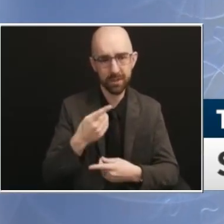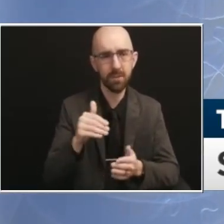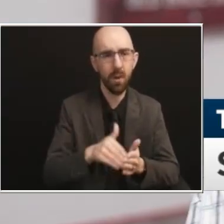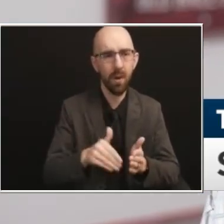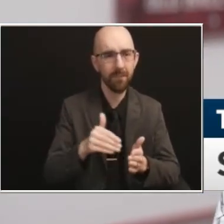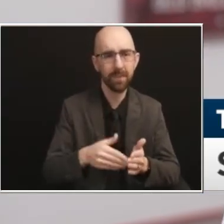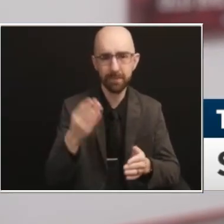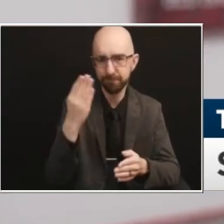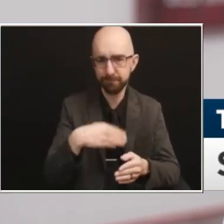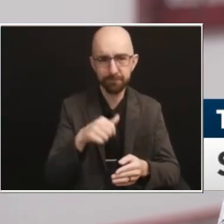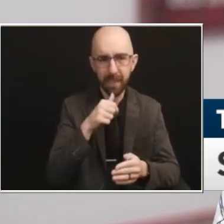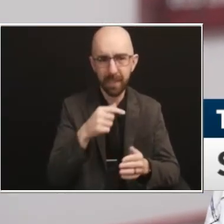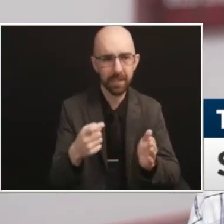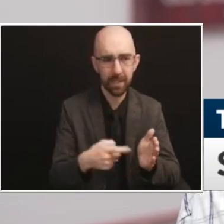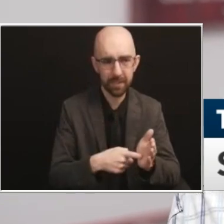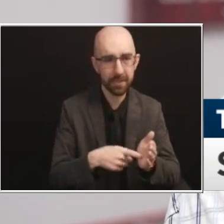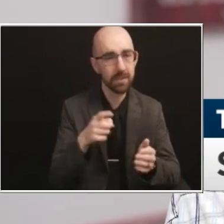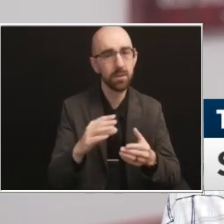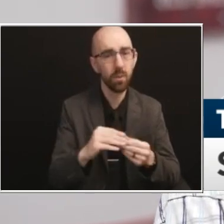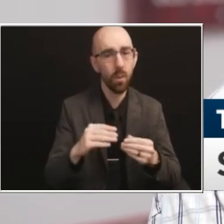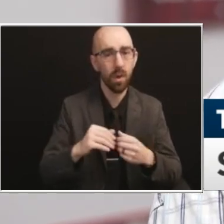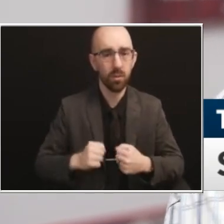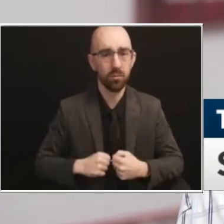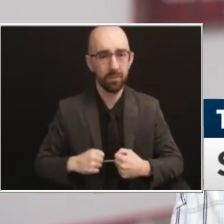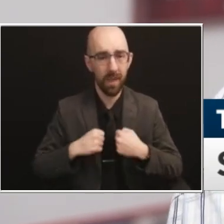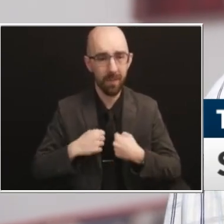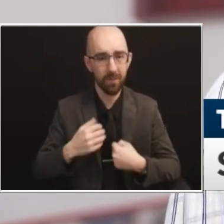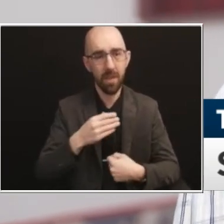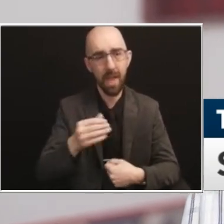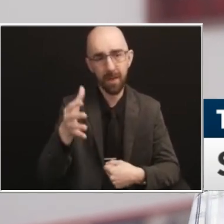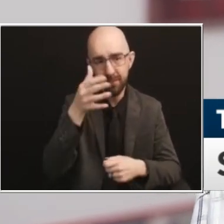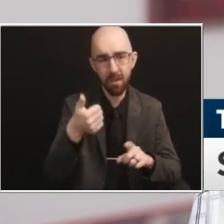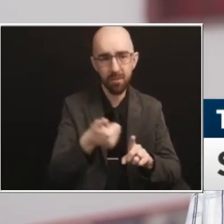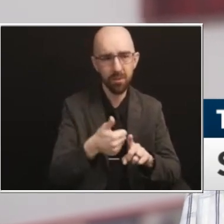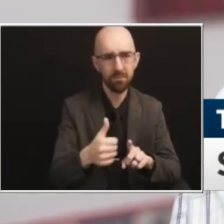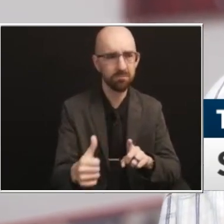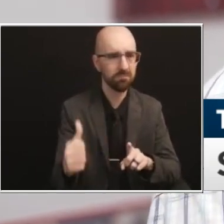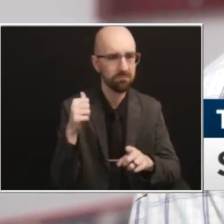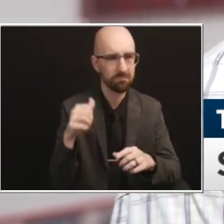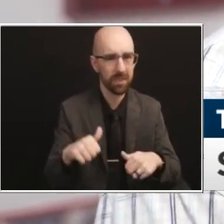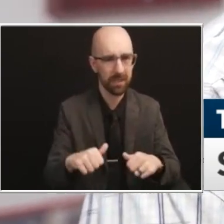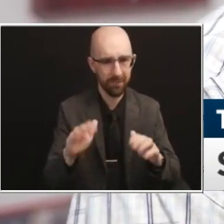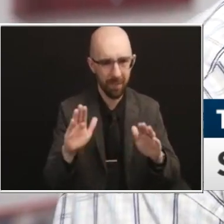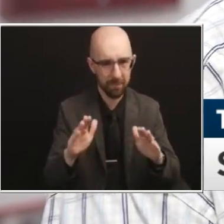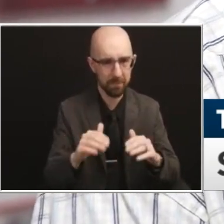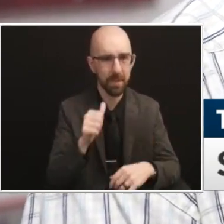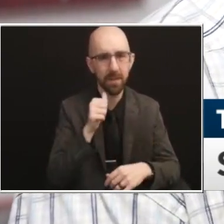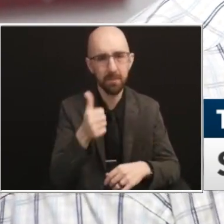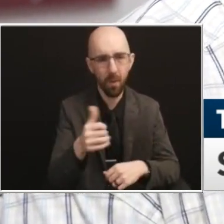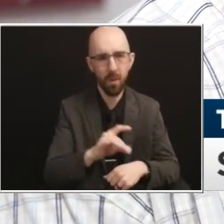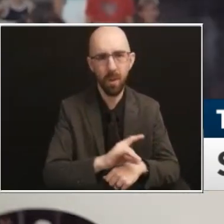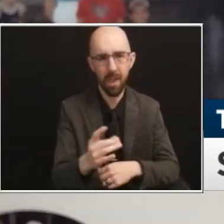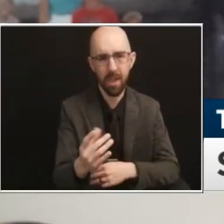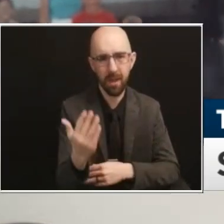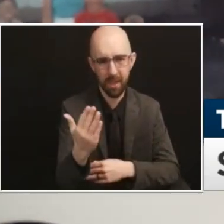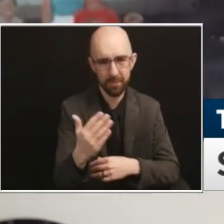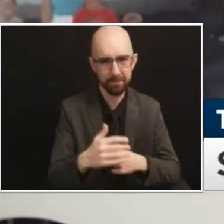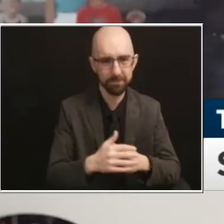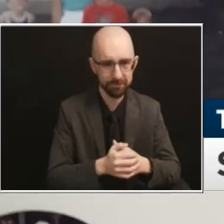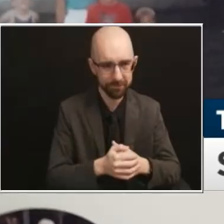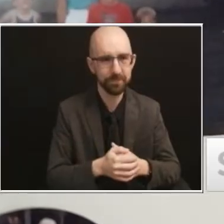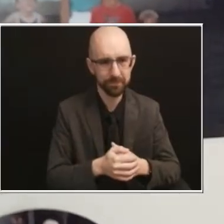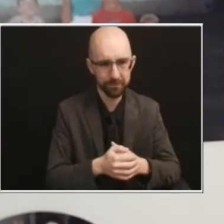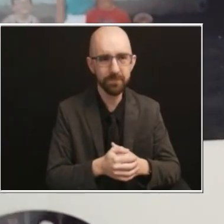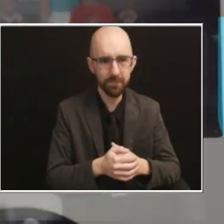undetected. This is a story of survival and a father who refused to give up. That's tomorrow morning at 8